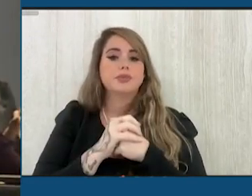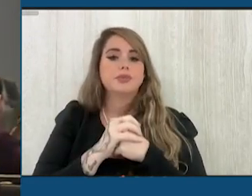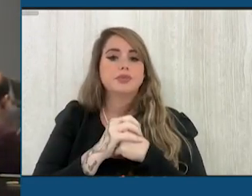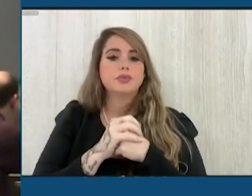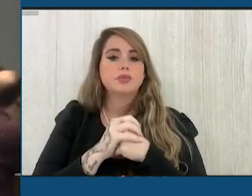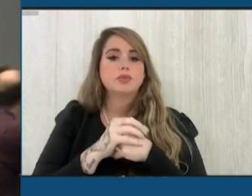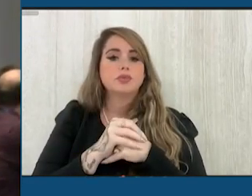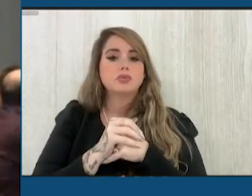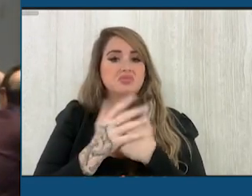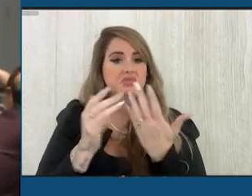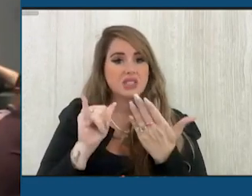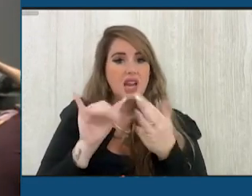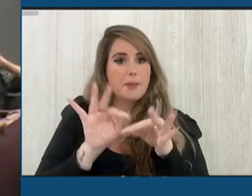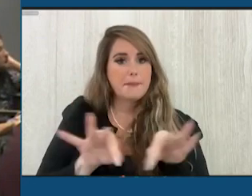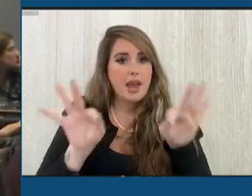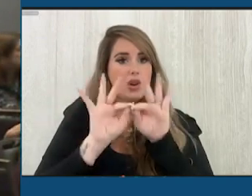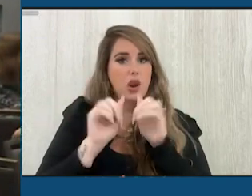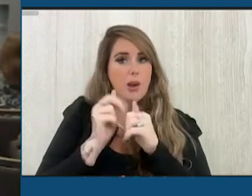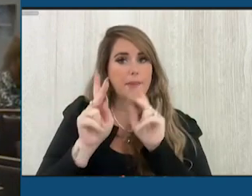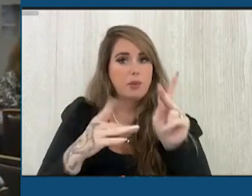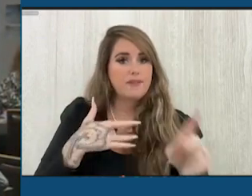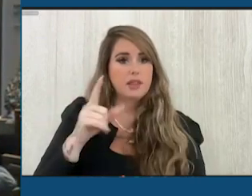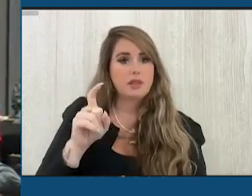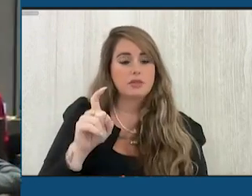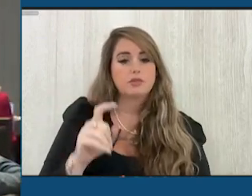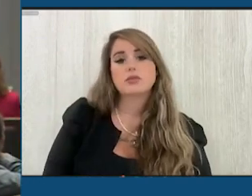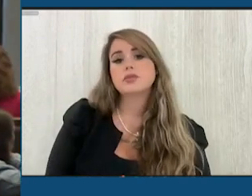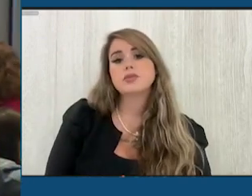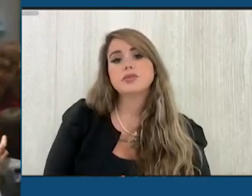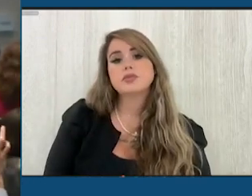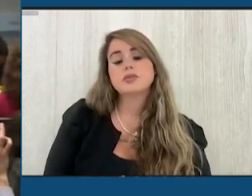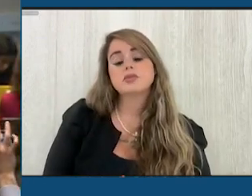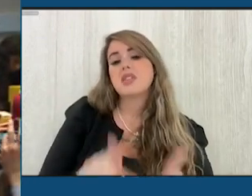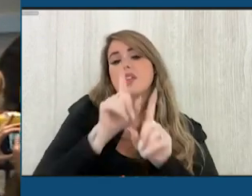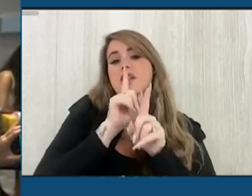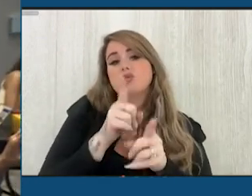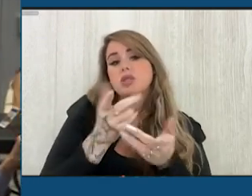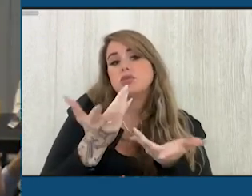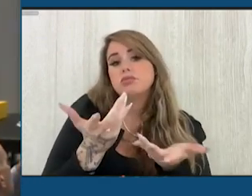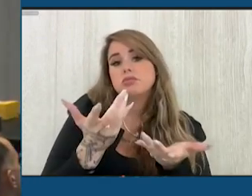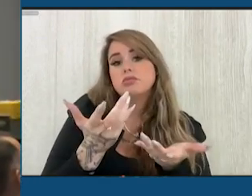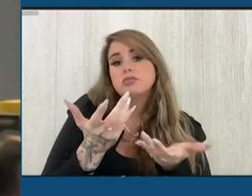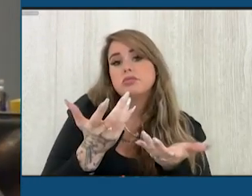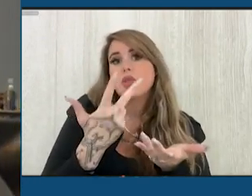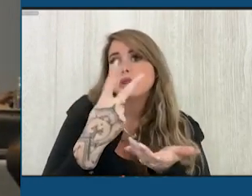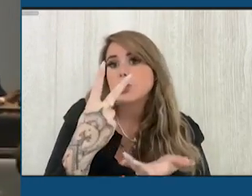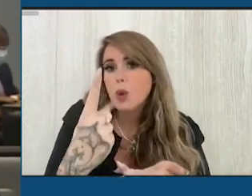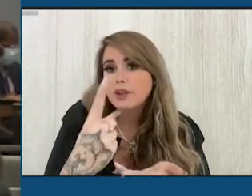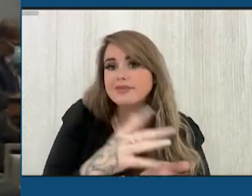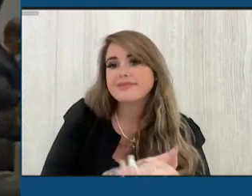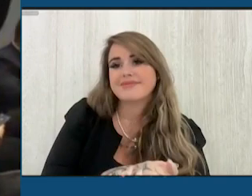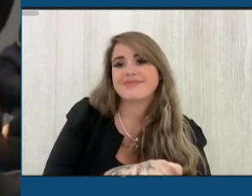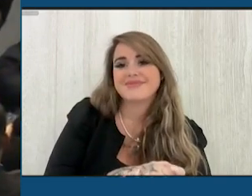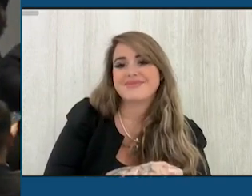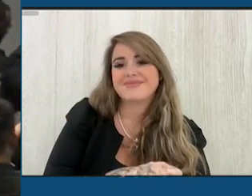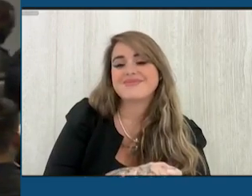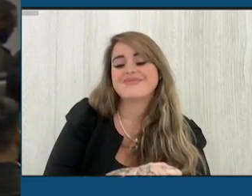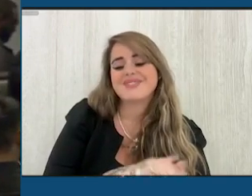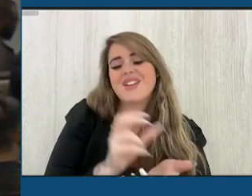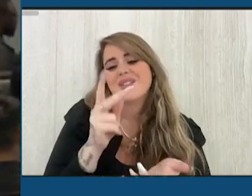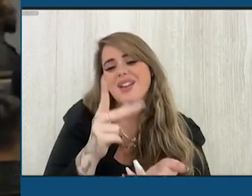Does it matter how people feel? And the answer is 3, 2, 1. Okay, a little bit